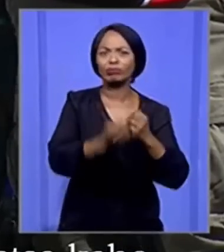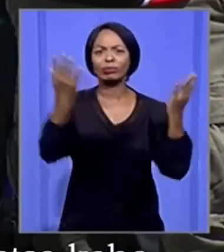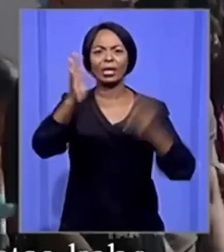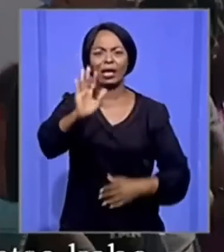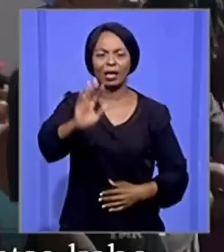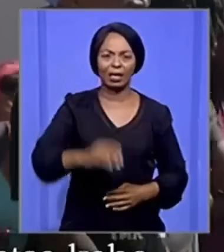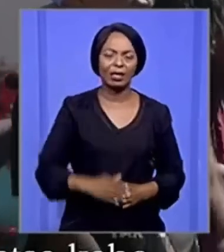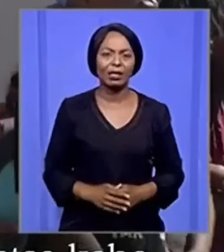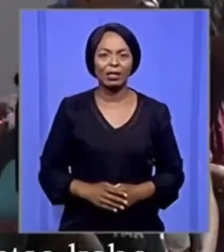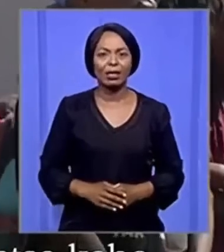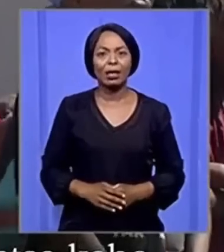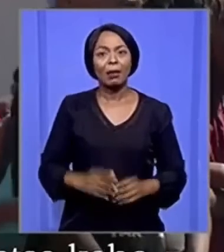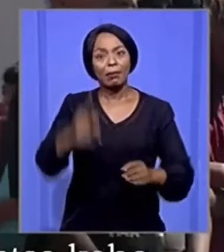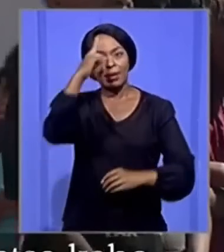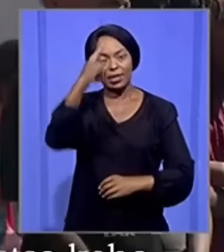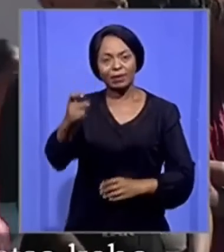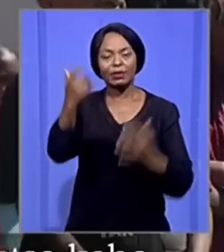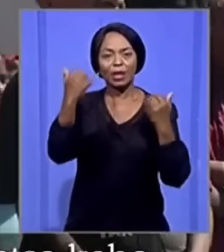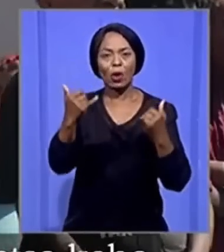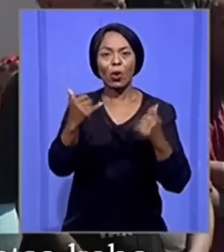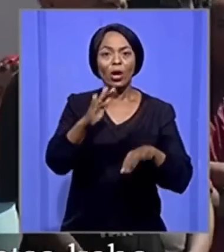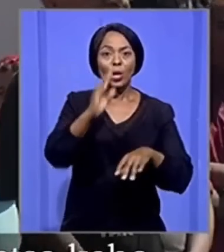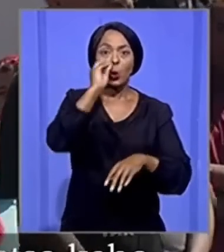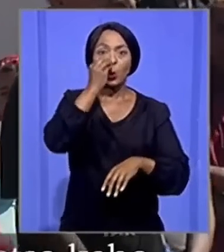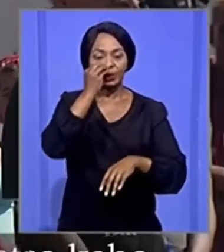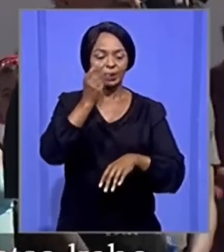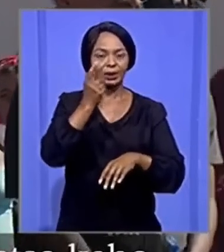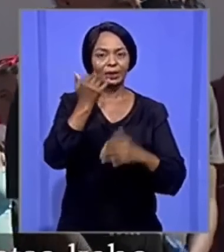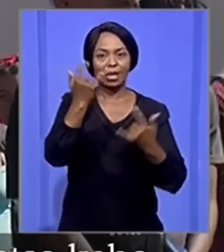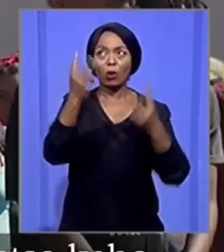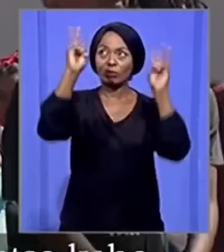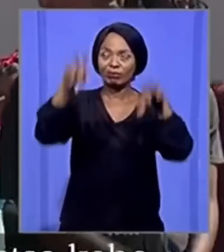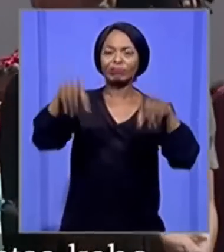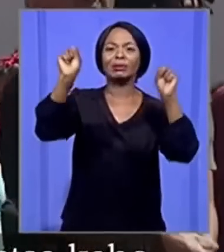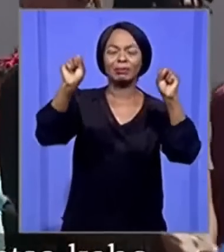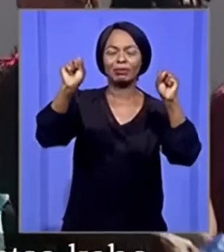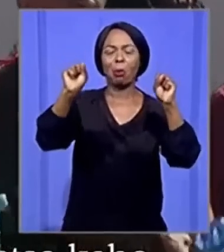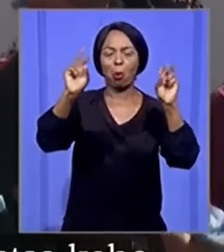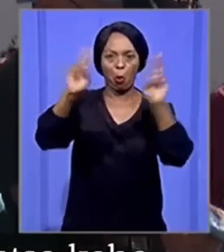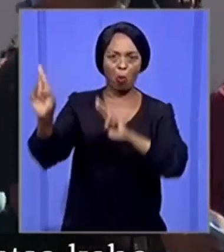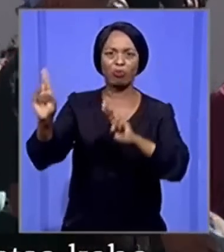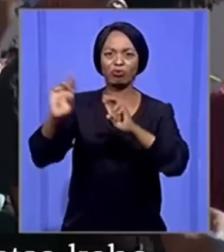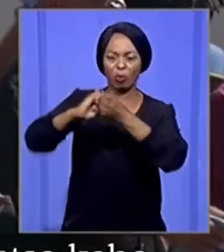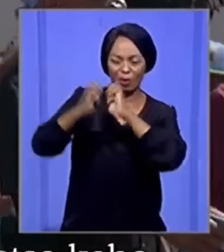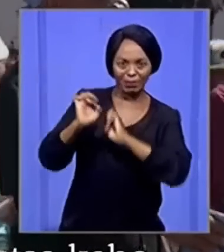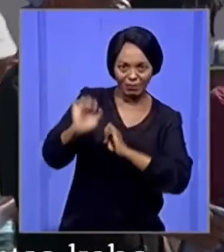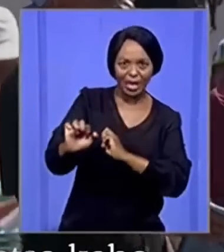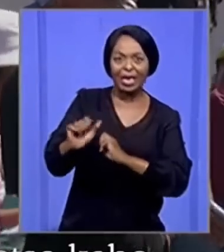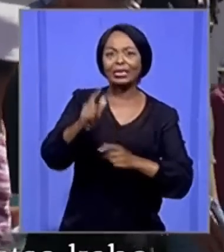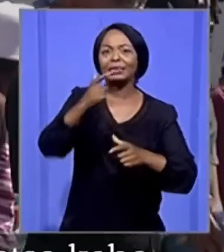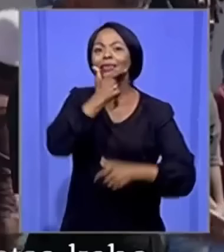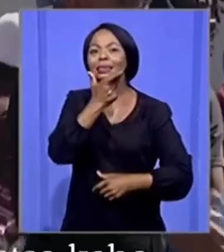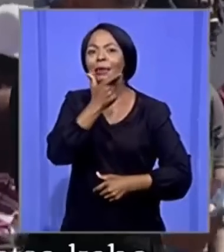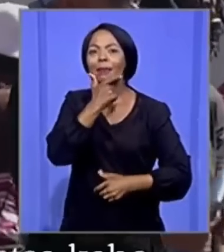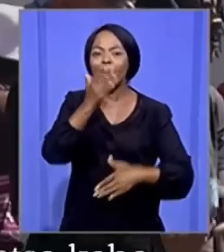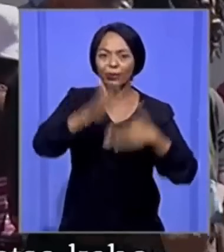gore taba ya load shedding e tla be e fedile ka December ka ge le gore go tla be go na le motho o mongwe